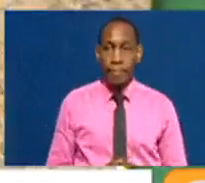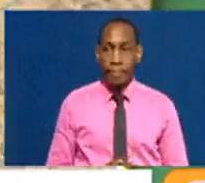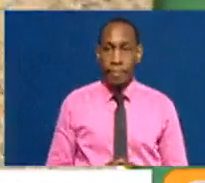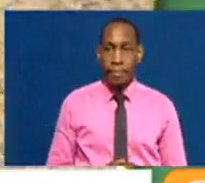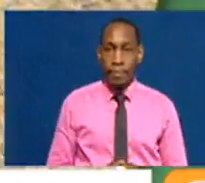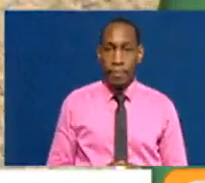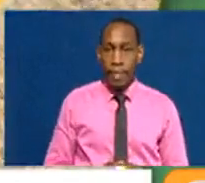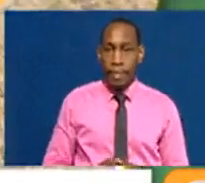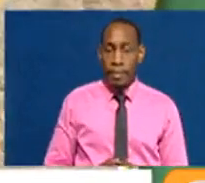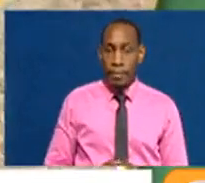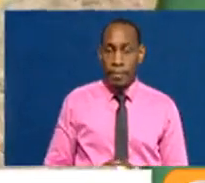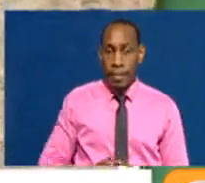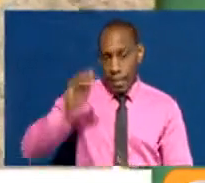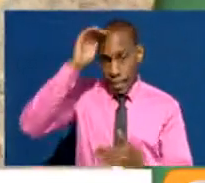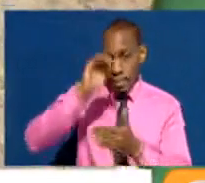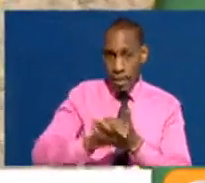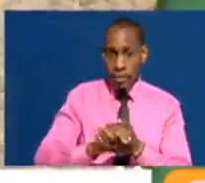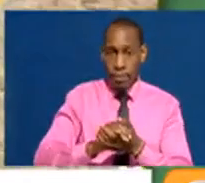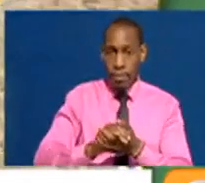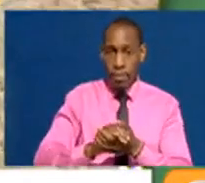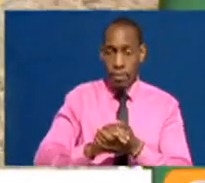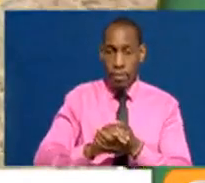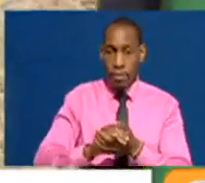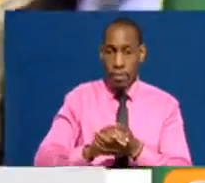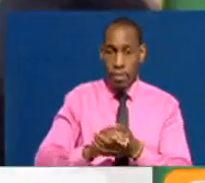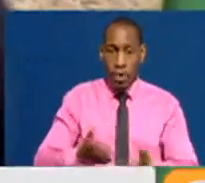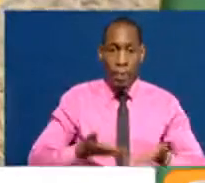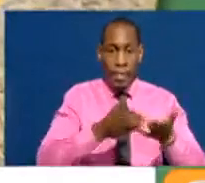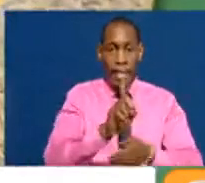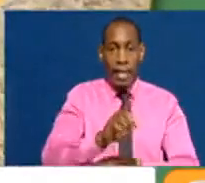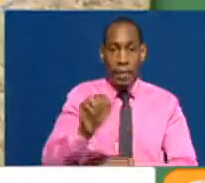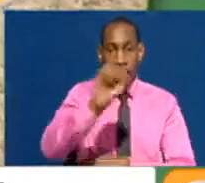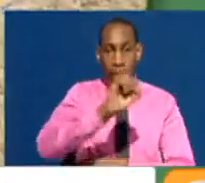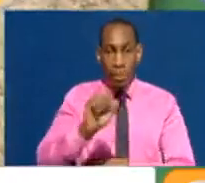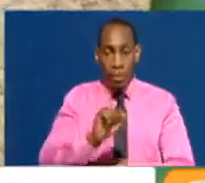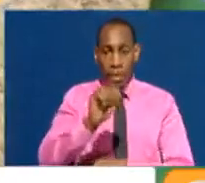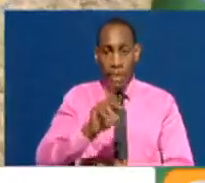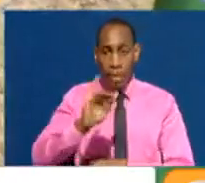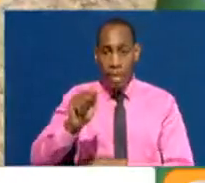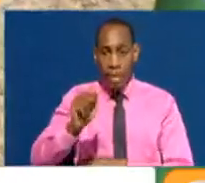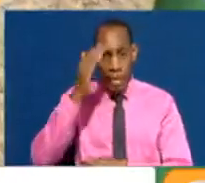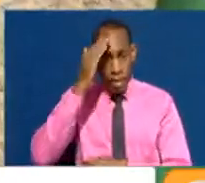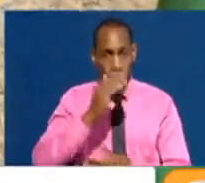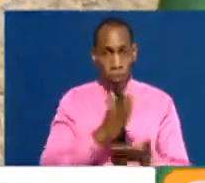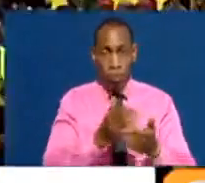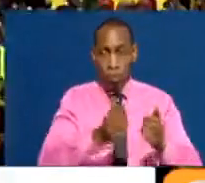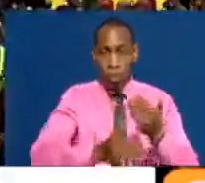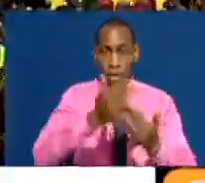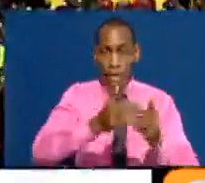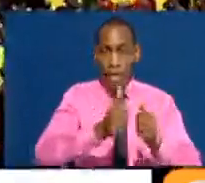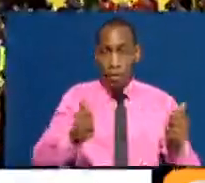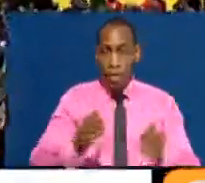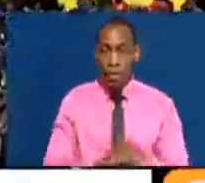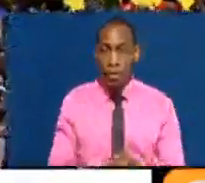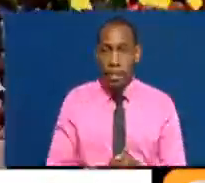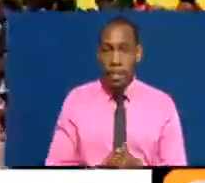I believe leaving Nairobi to Sakaja, I know you're well taken care of. The